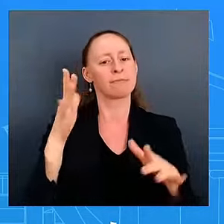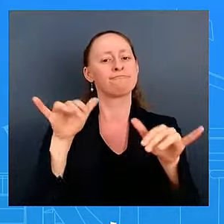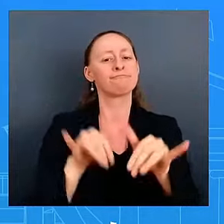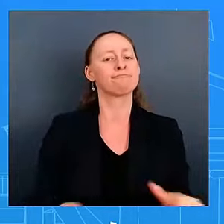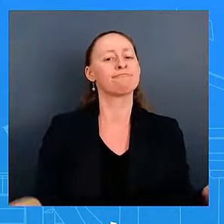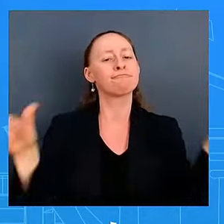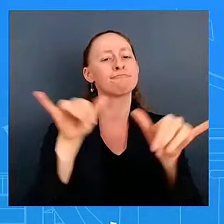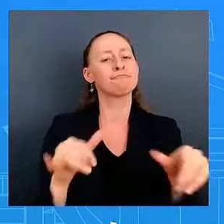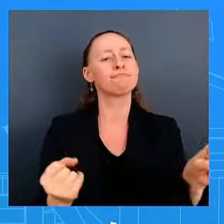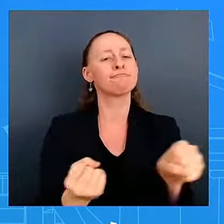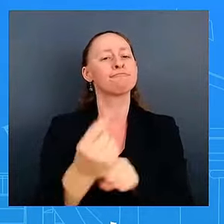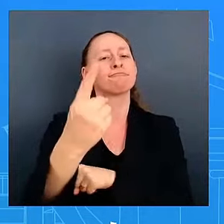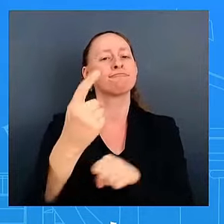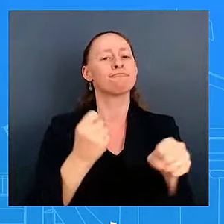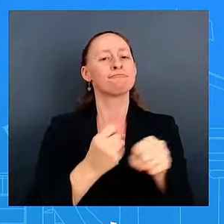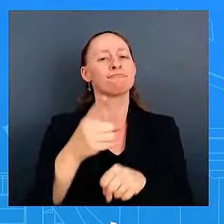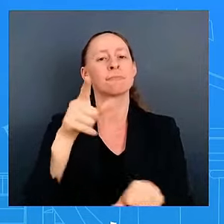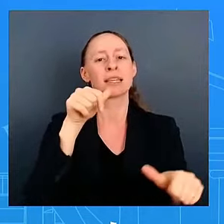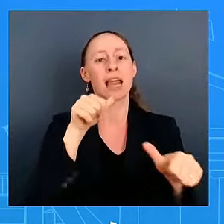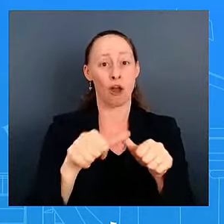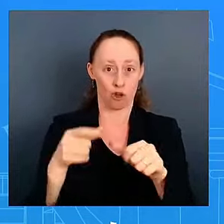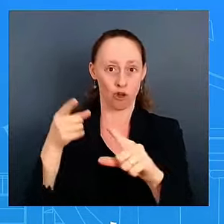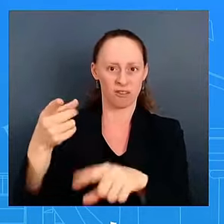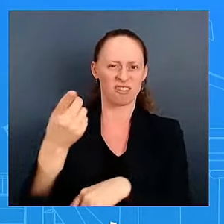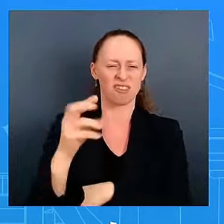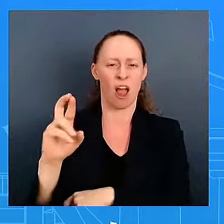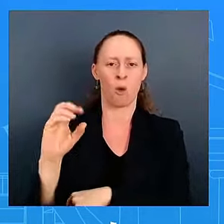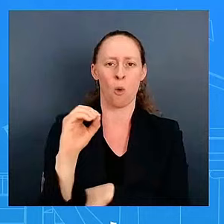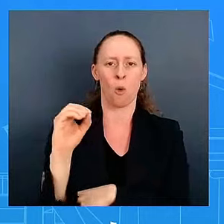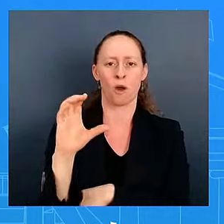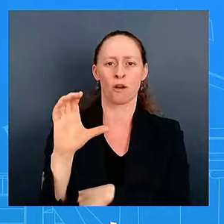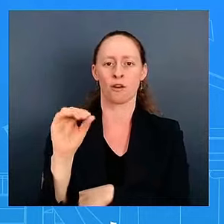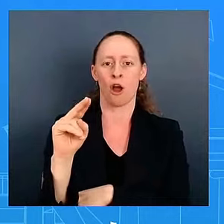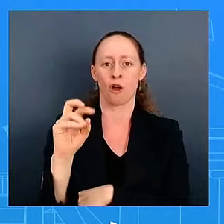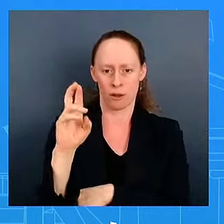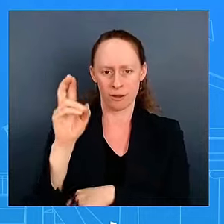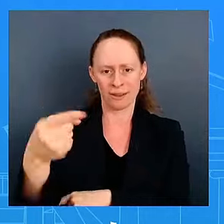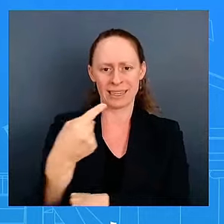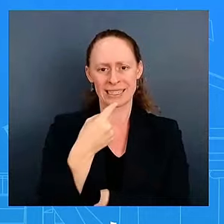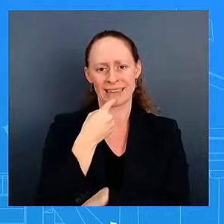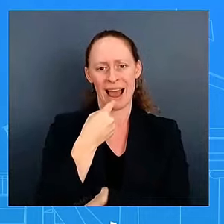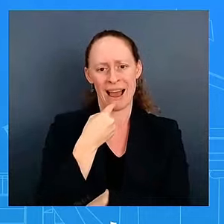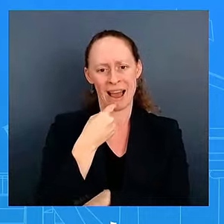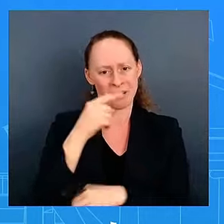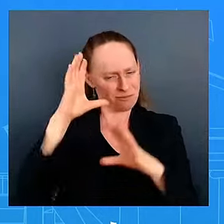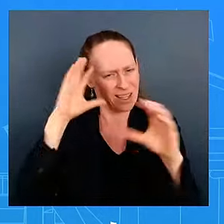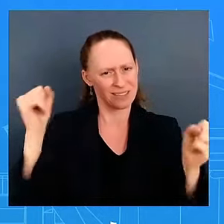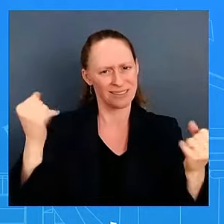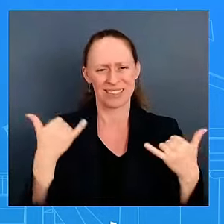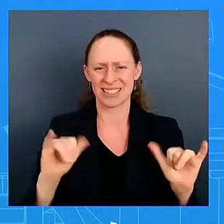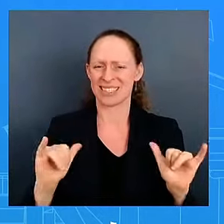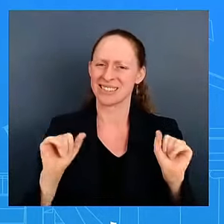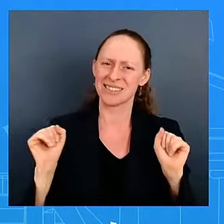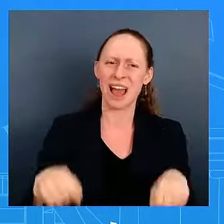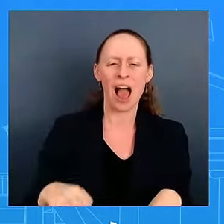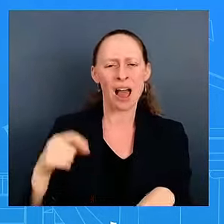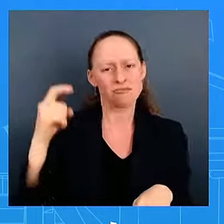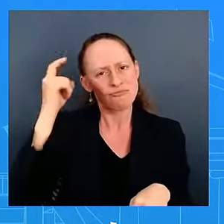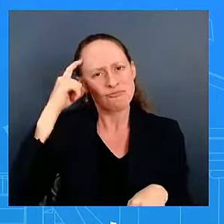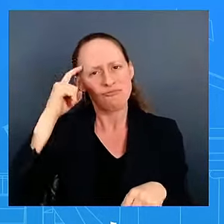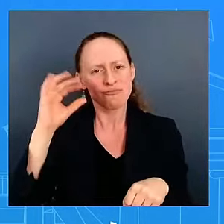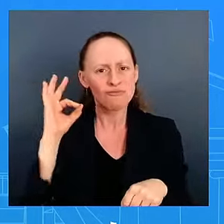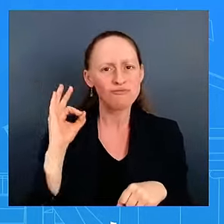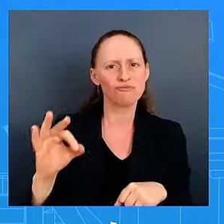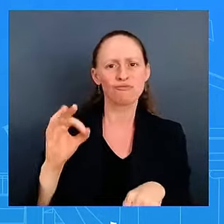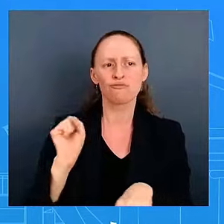president continues to be fit for duty and fully executes all of his responsibilities without any exemptions or accommodations. Just because